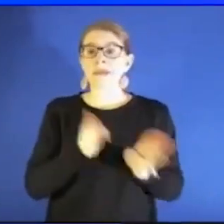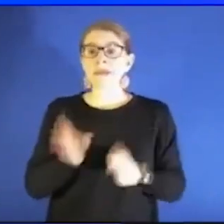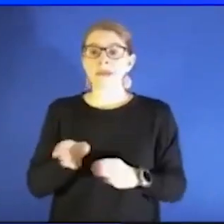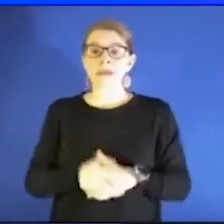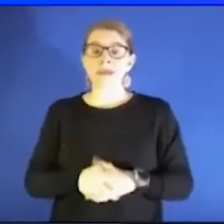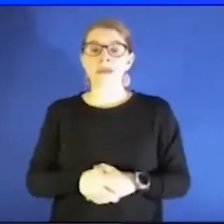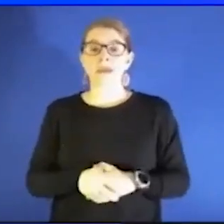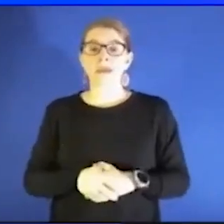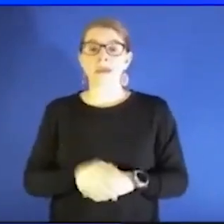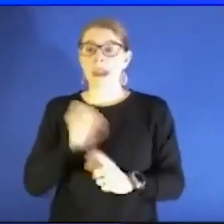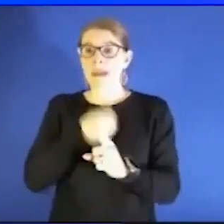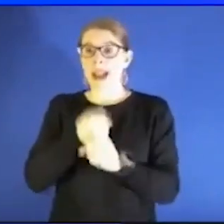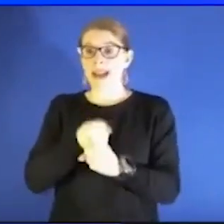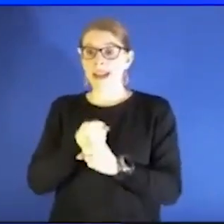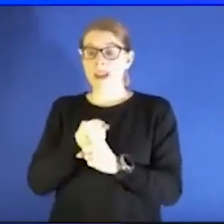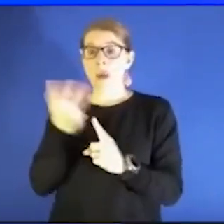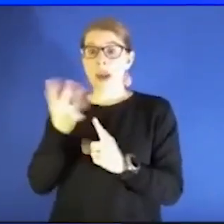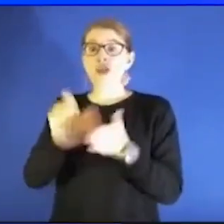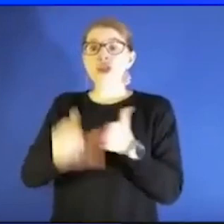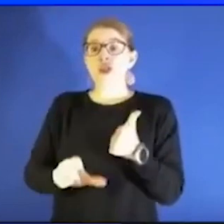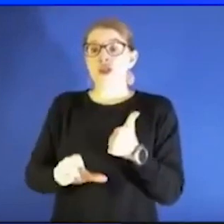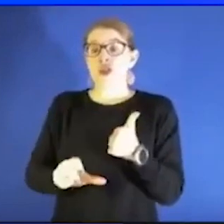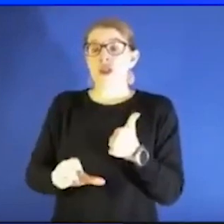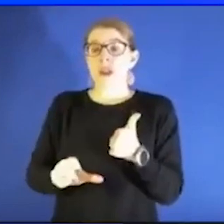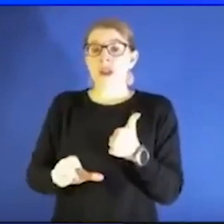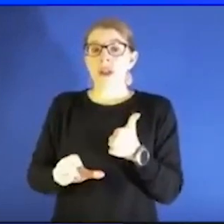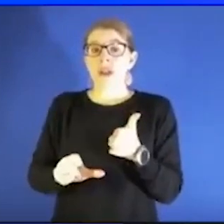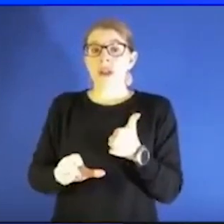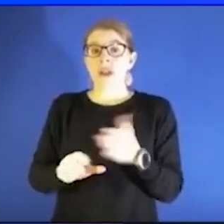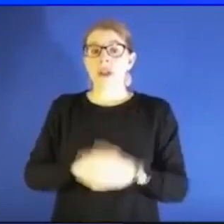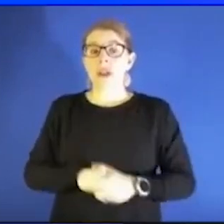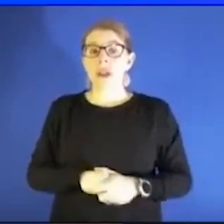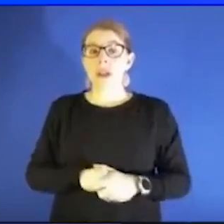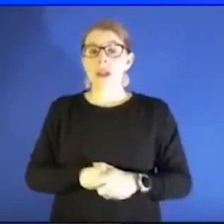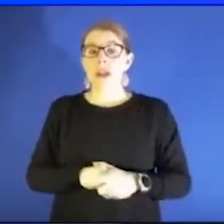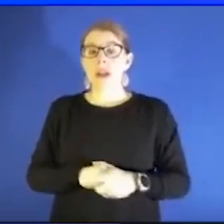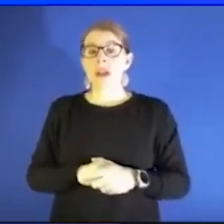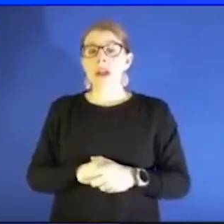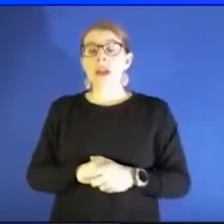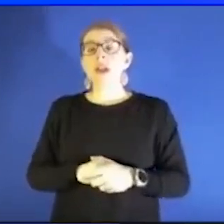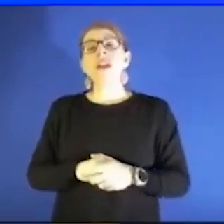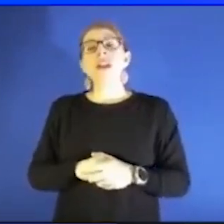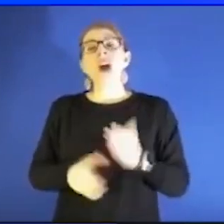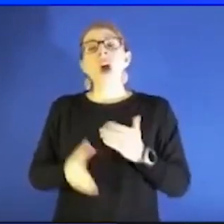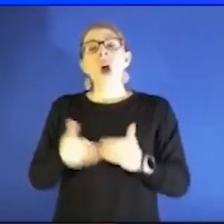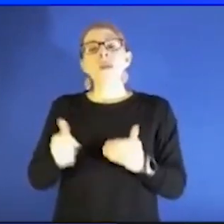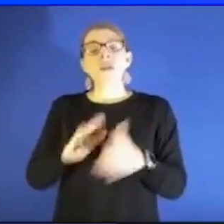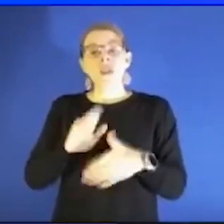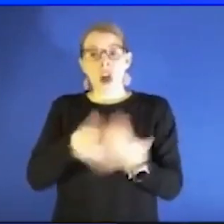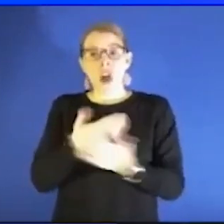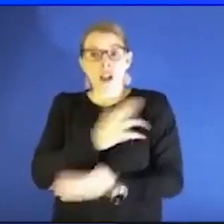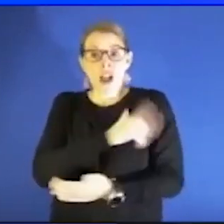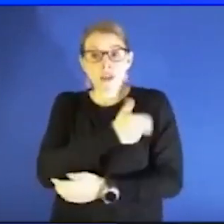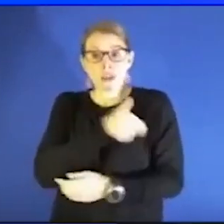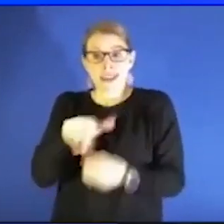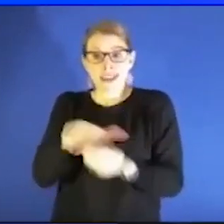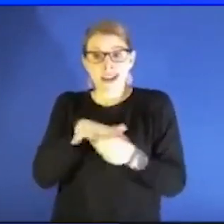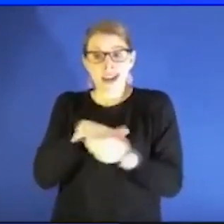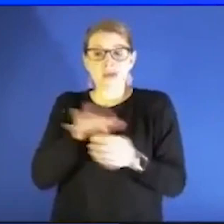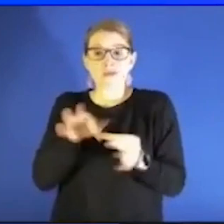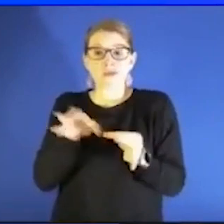impact on surgeries. We've had a number, pretty much virtually all hospitals in the metro area have had to postpone or